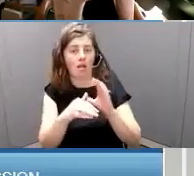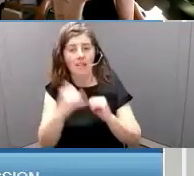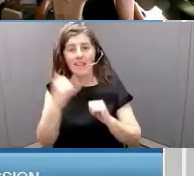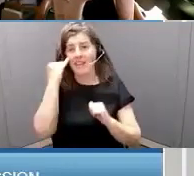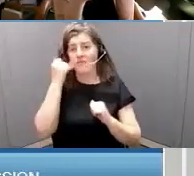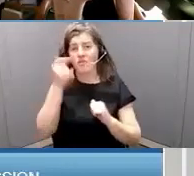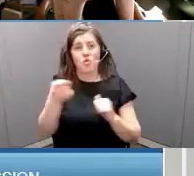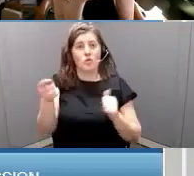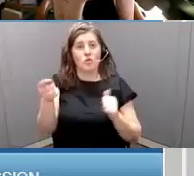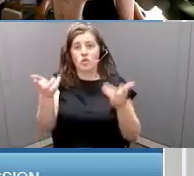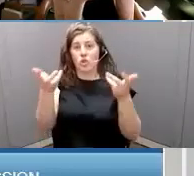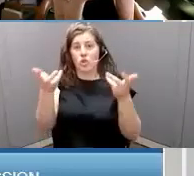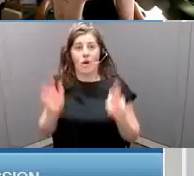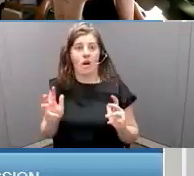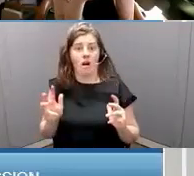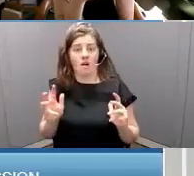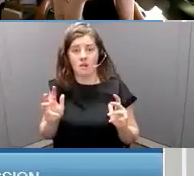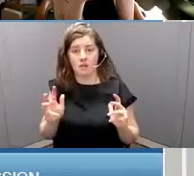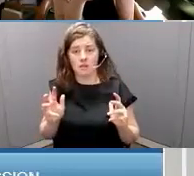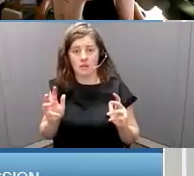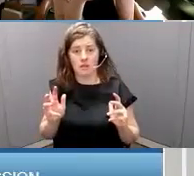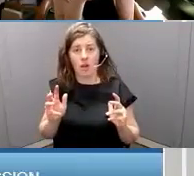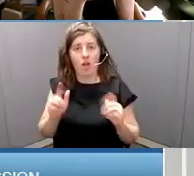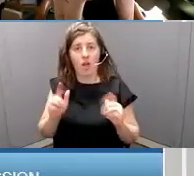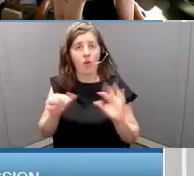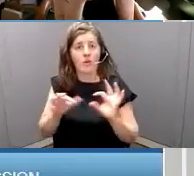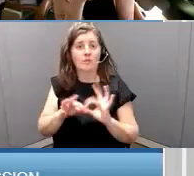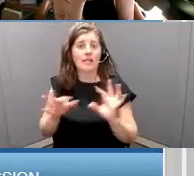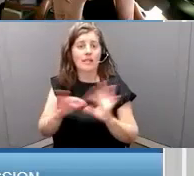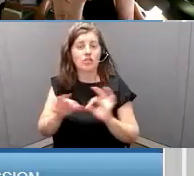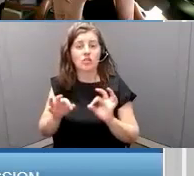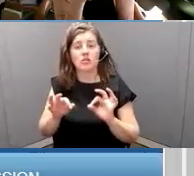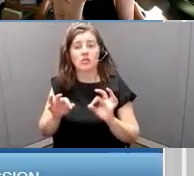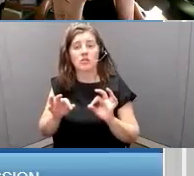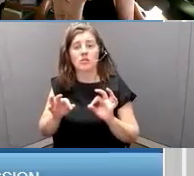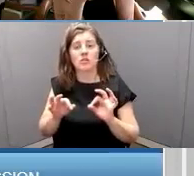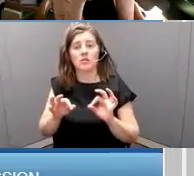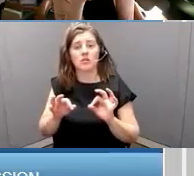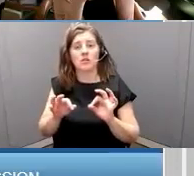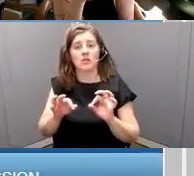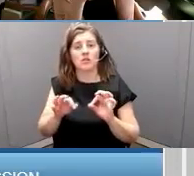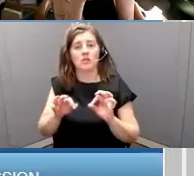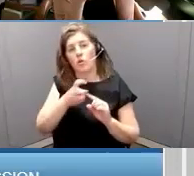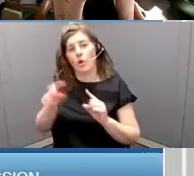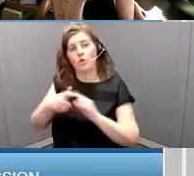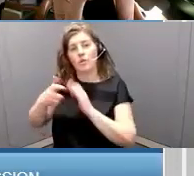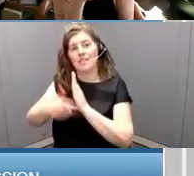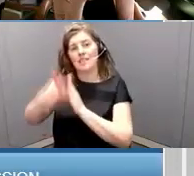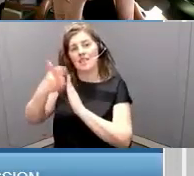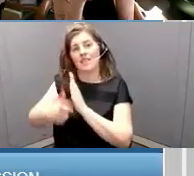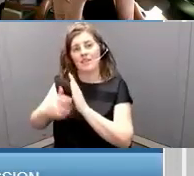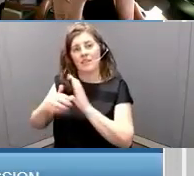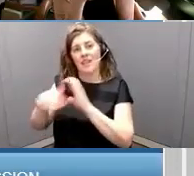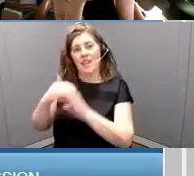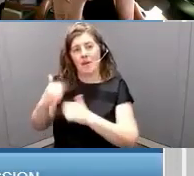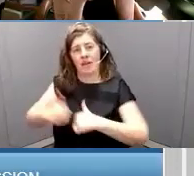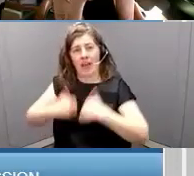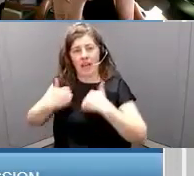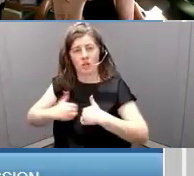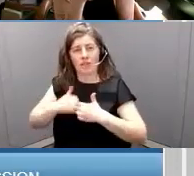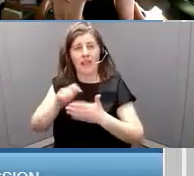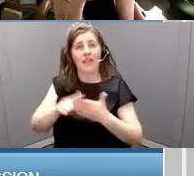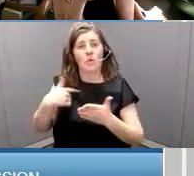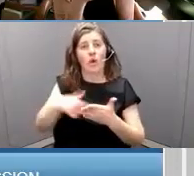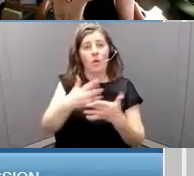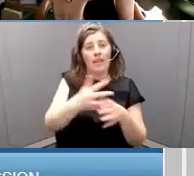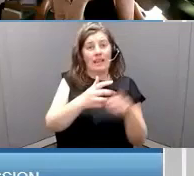don't want those messages to go to the default email address, which is the email address that we receive